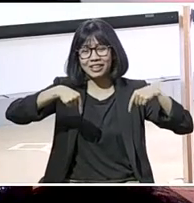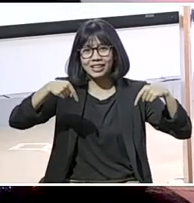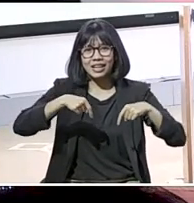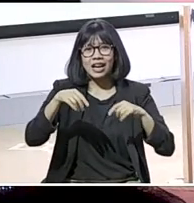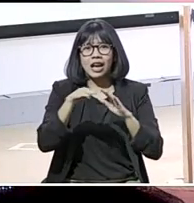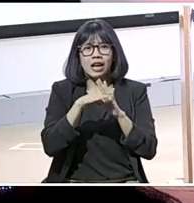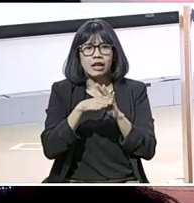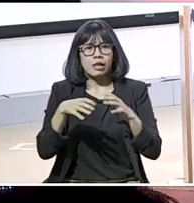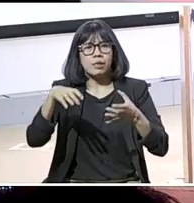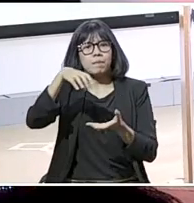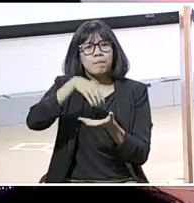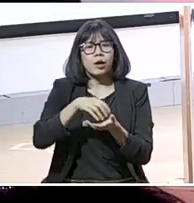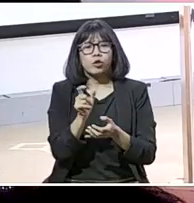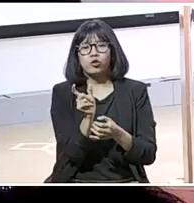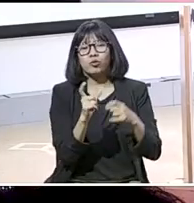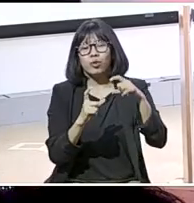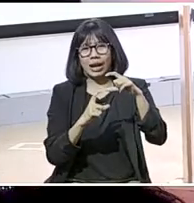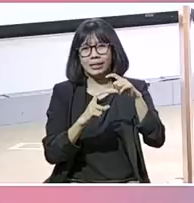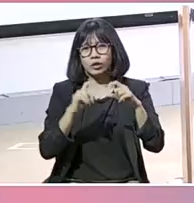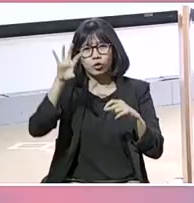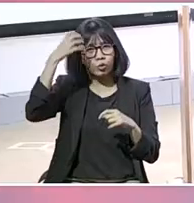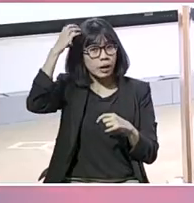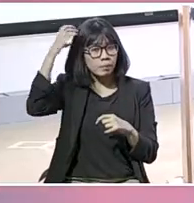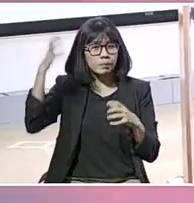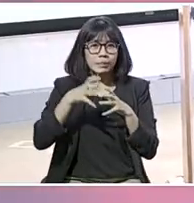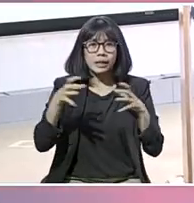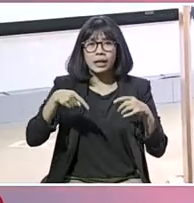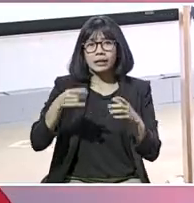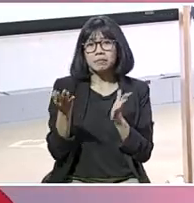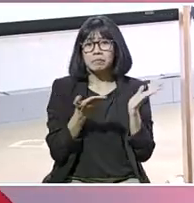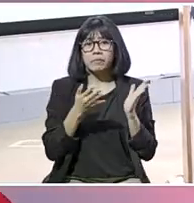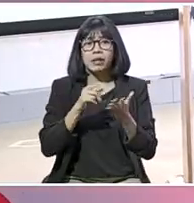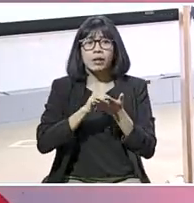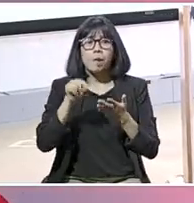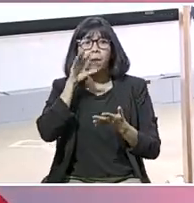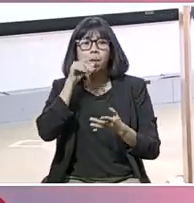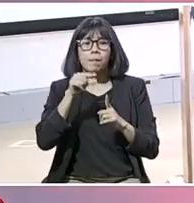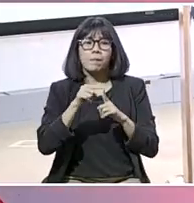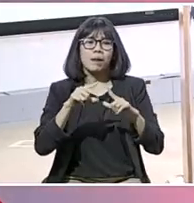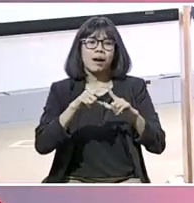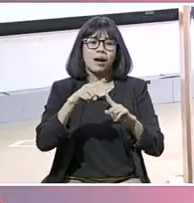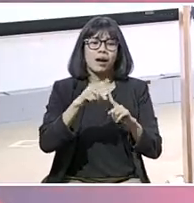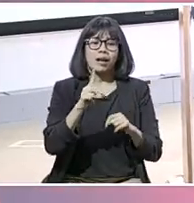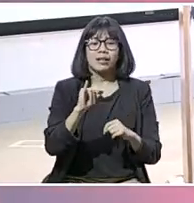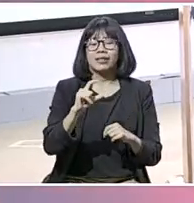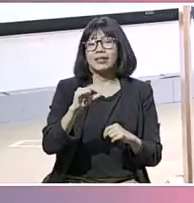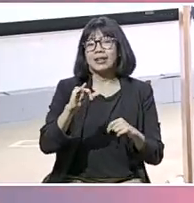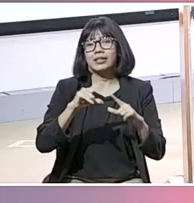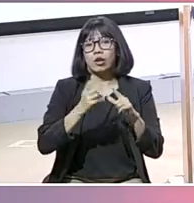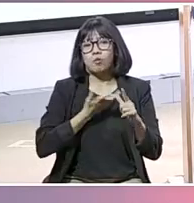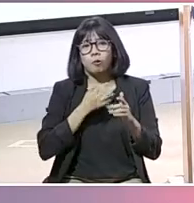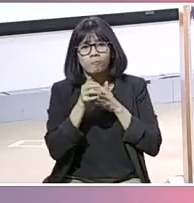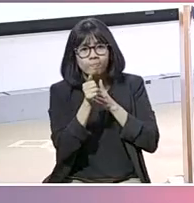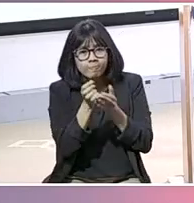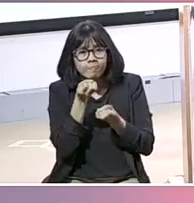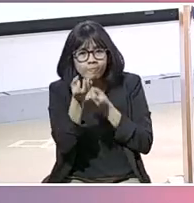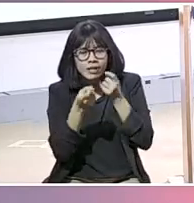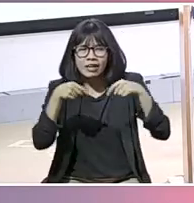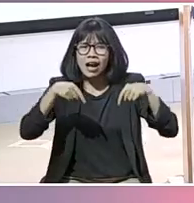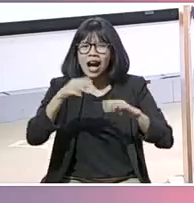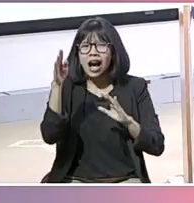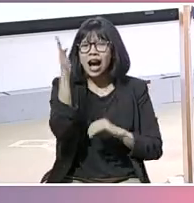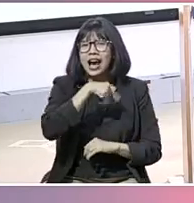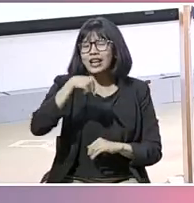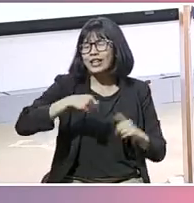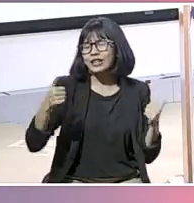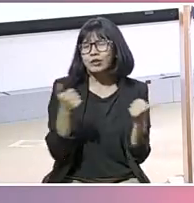US Embassy's American Center. And hello, my name is Patricia Elizabeth. I'm one of the e-guide here. Today is so special